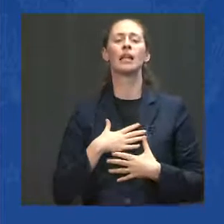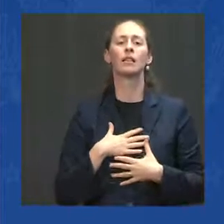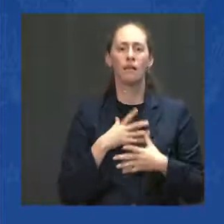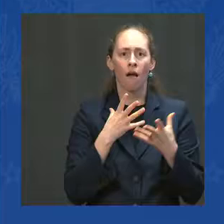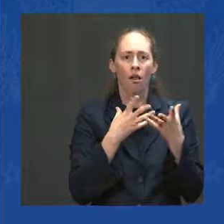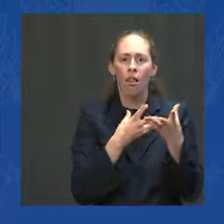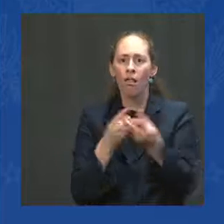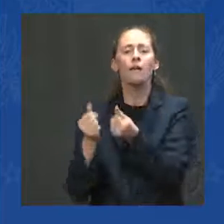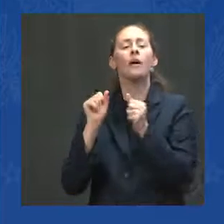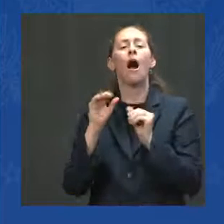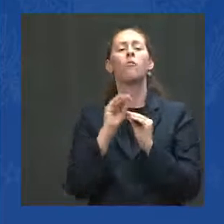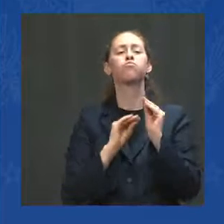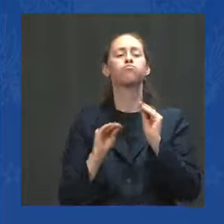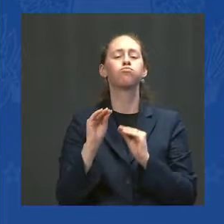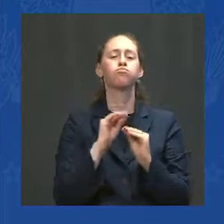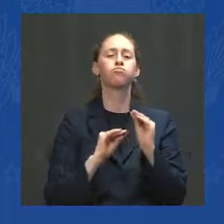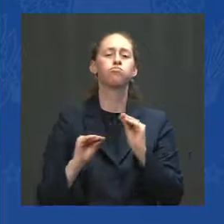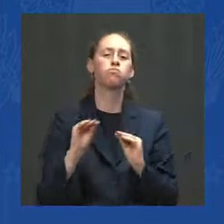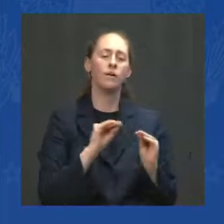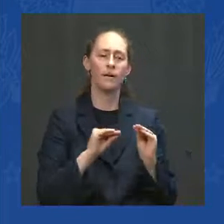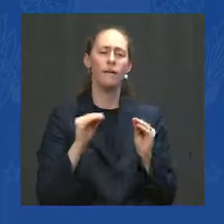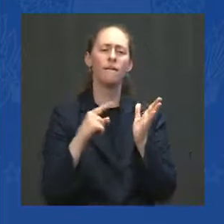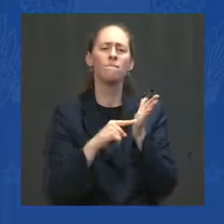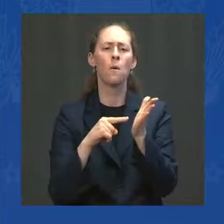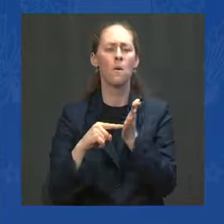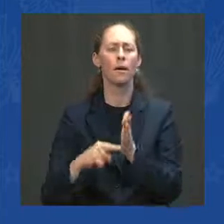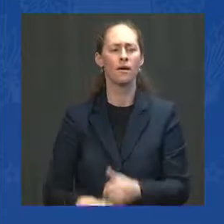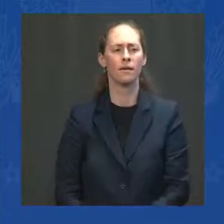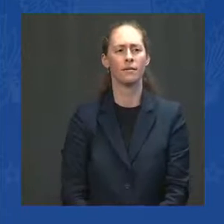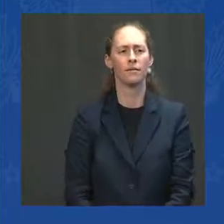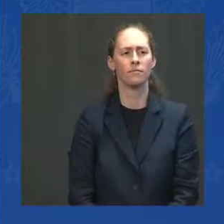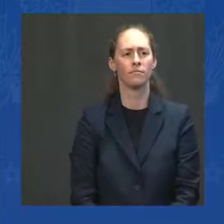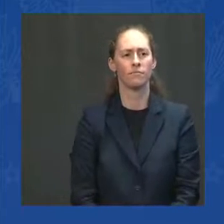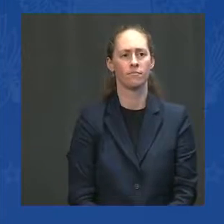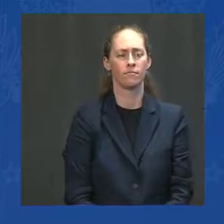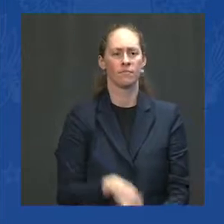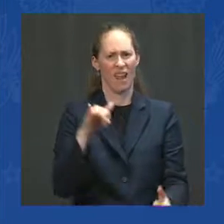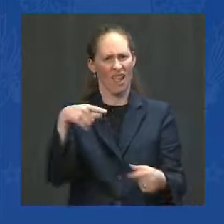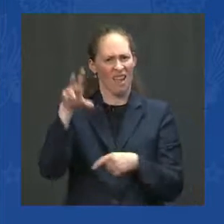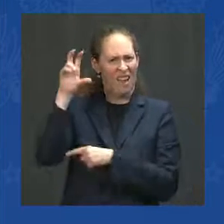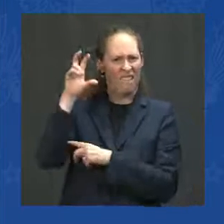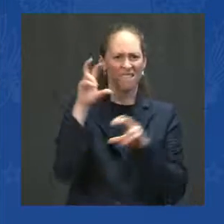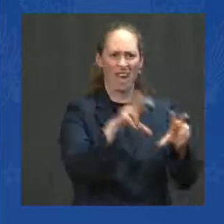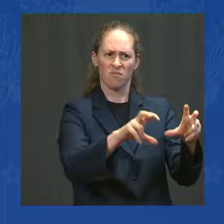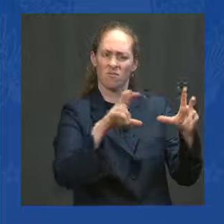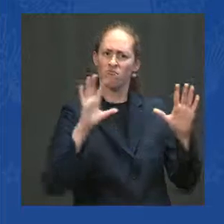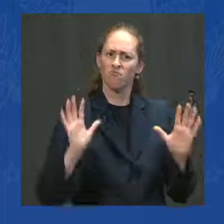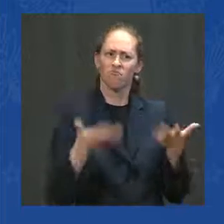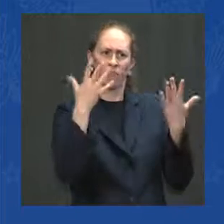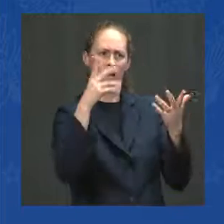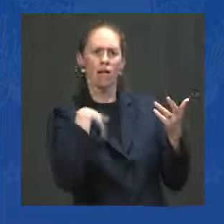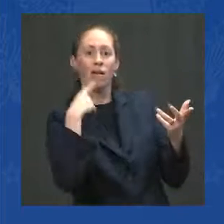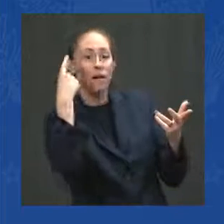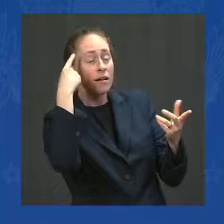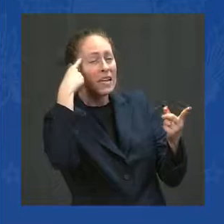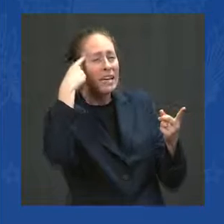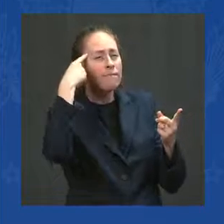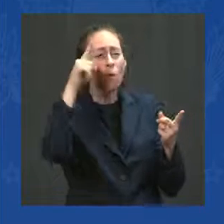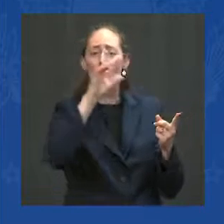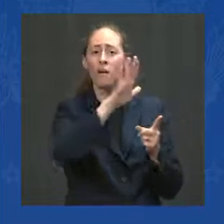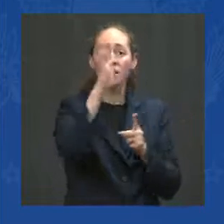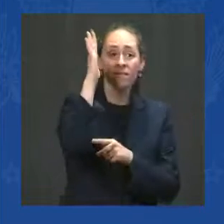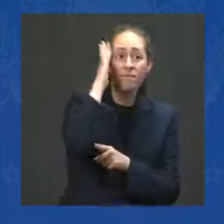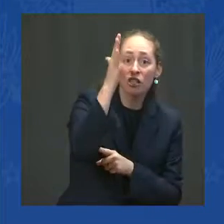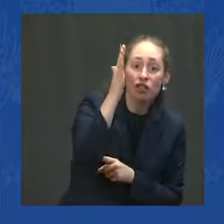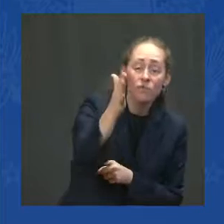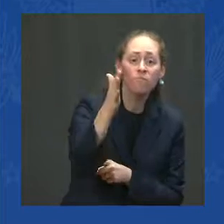This is a plan that invests in the American people, in their future and their success. And it will be paid for by having the